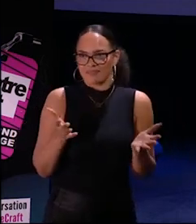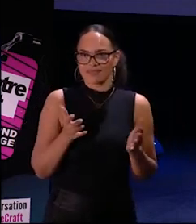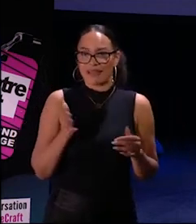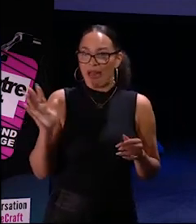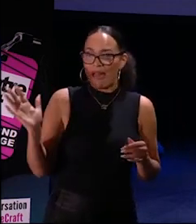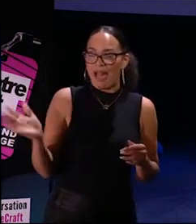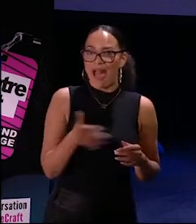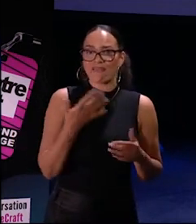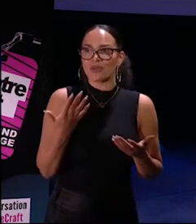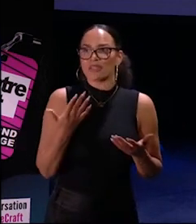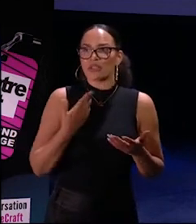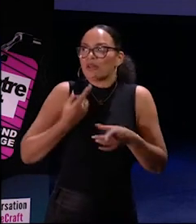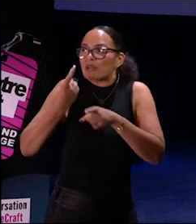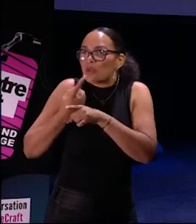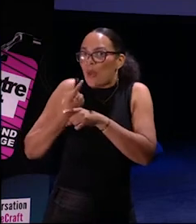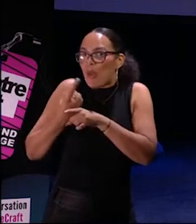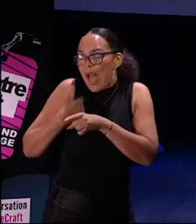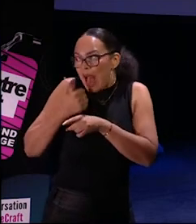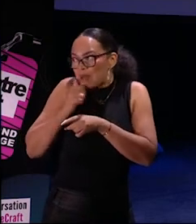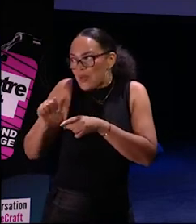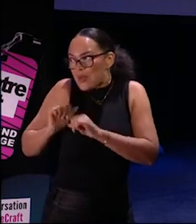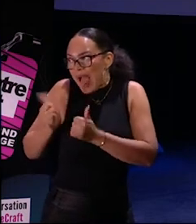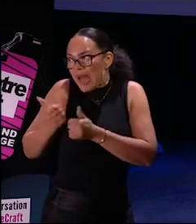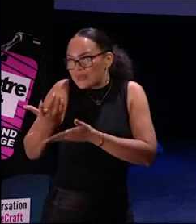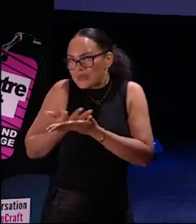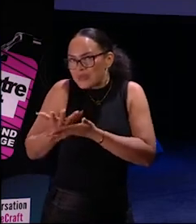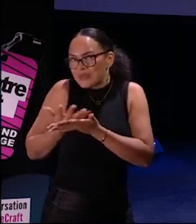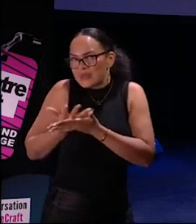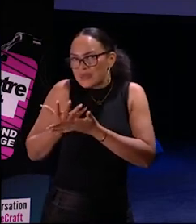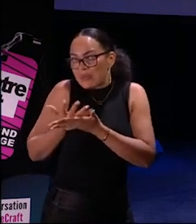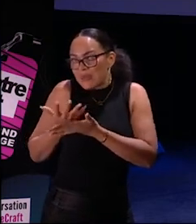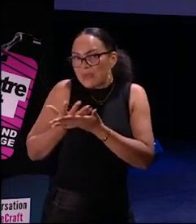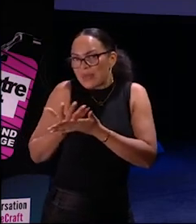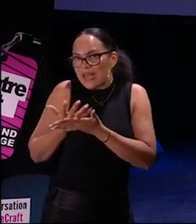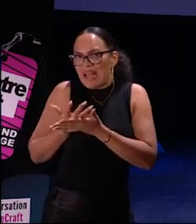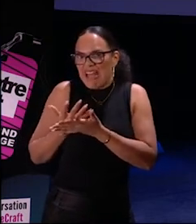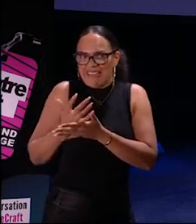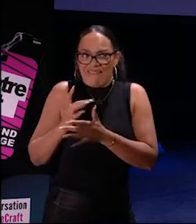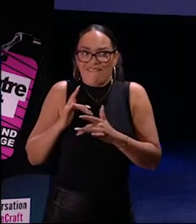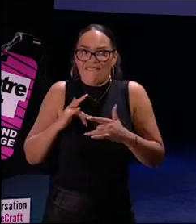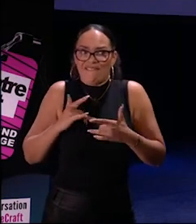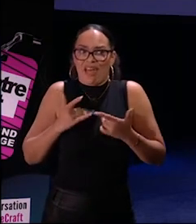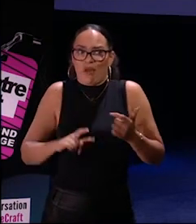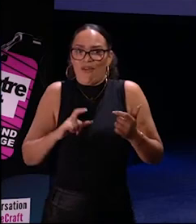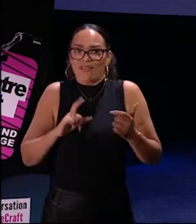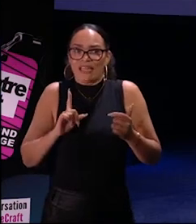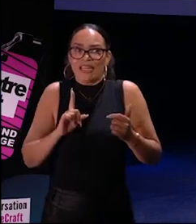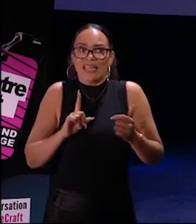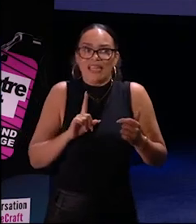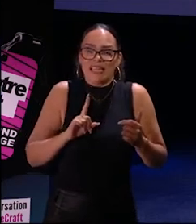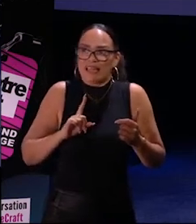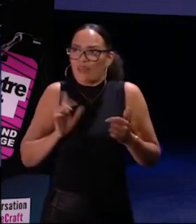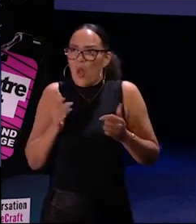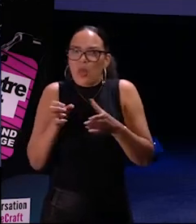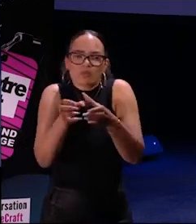networking events tends to just talk to the people they know. So sometimes you're sort of there going, I don't feel like I can, all of these people already know each other.